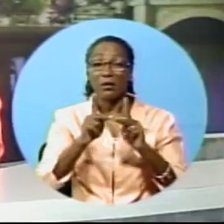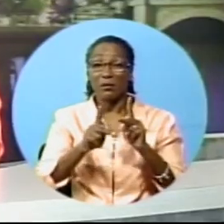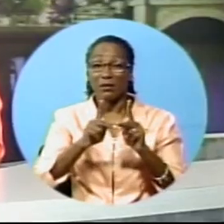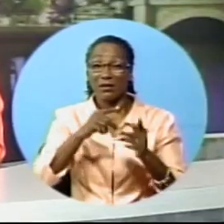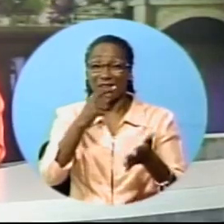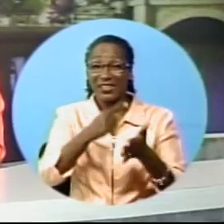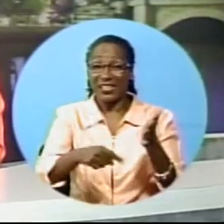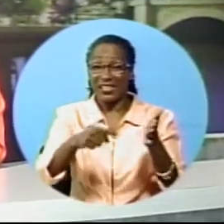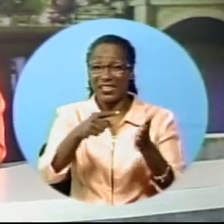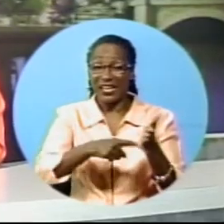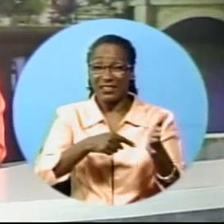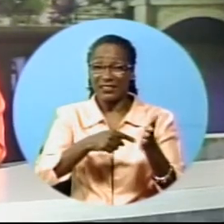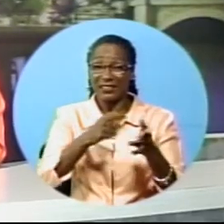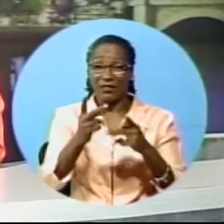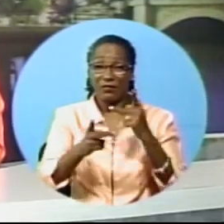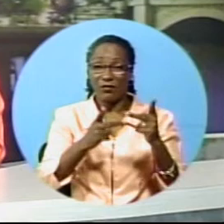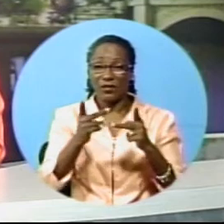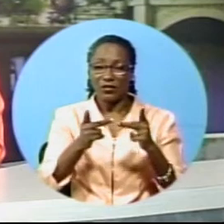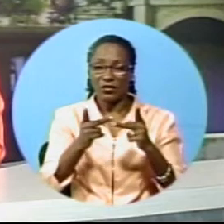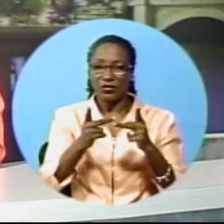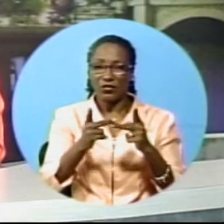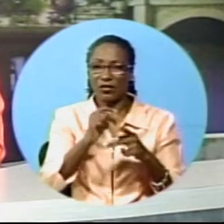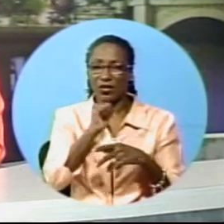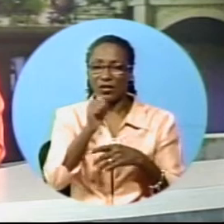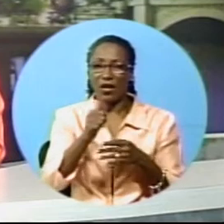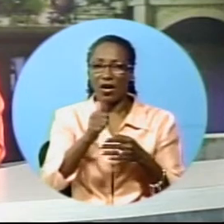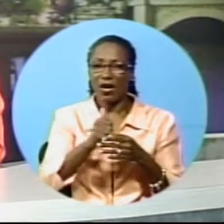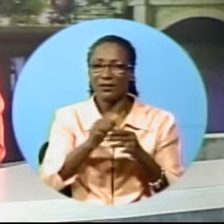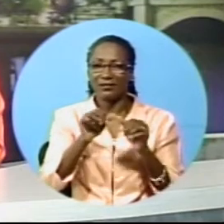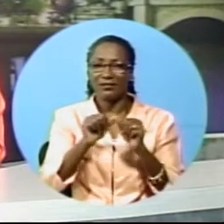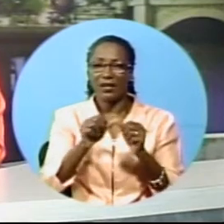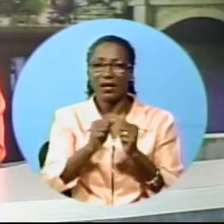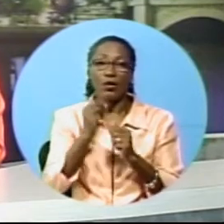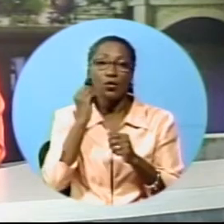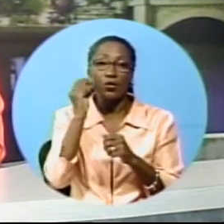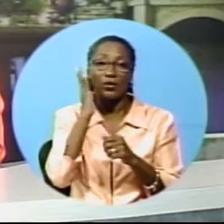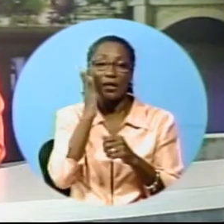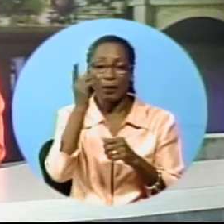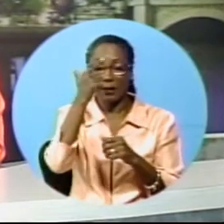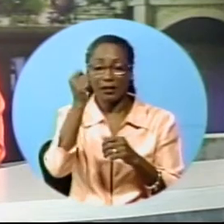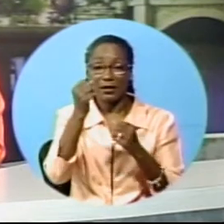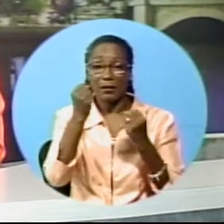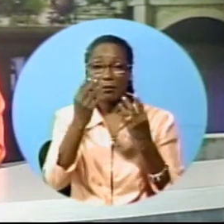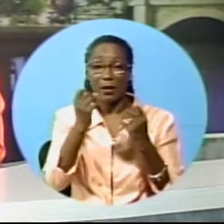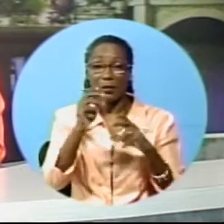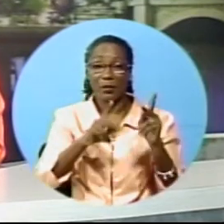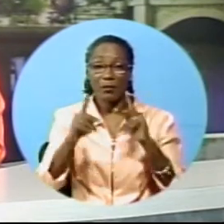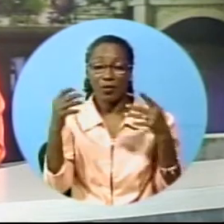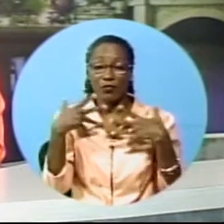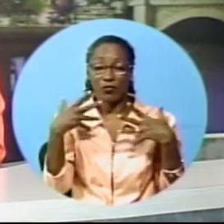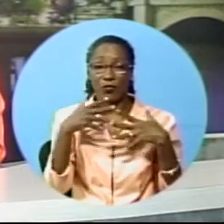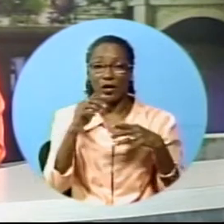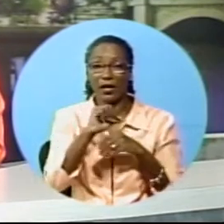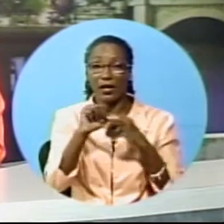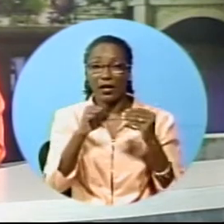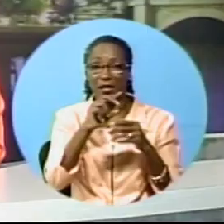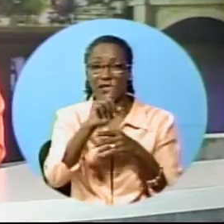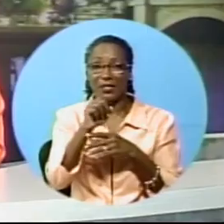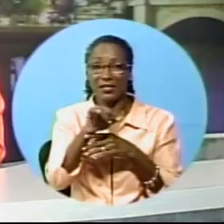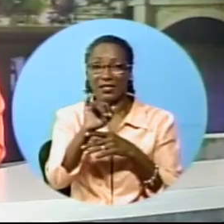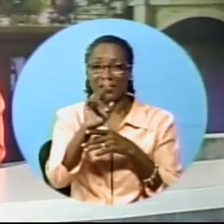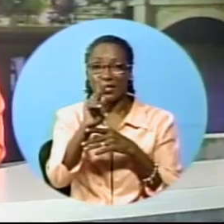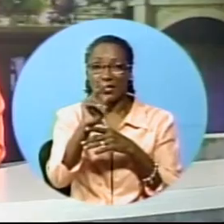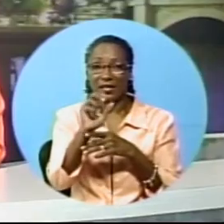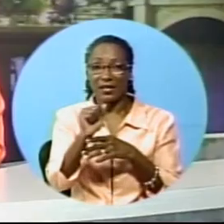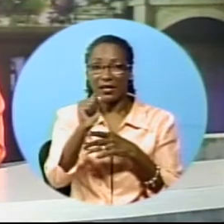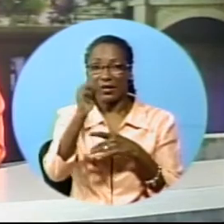Cancellations are picking up pace at hotels across the island with rising fears about the Zika virus. This has been confirmed by Chief Executive